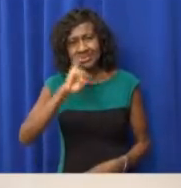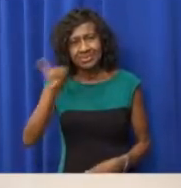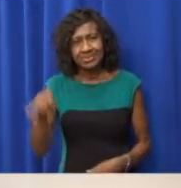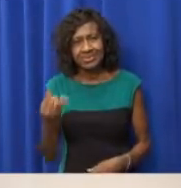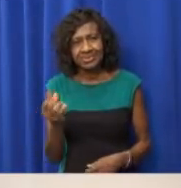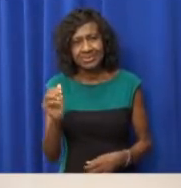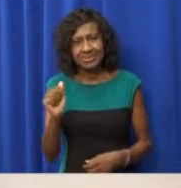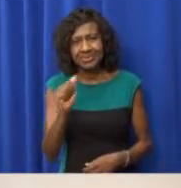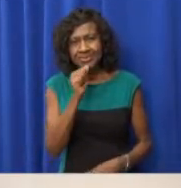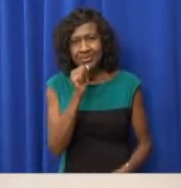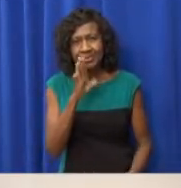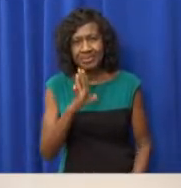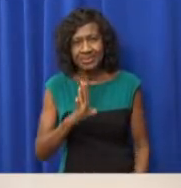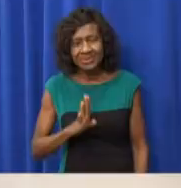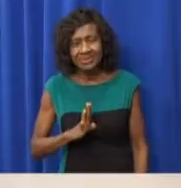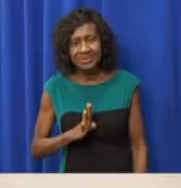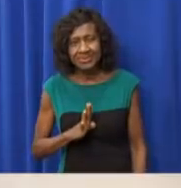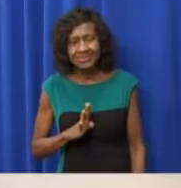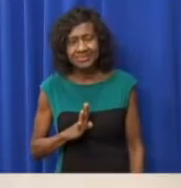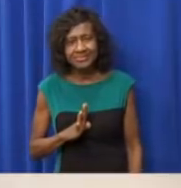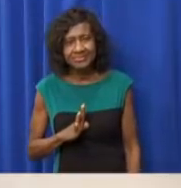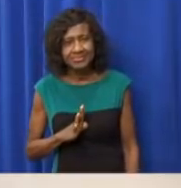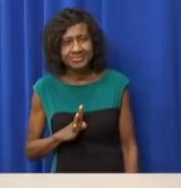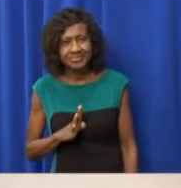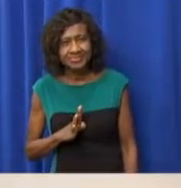I'm just a woman.